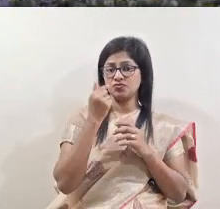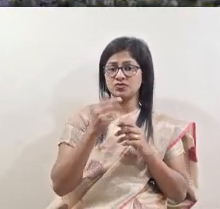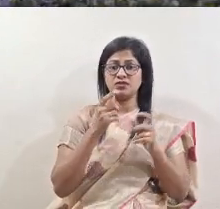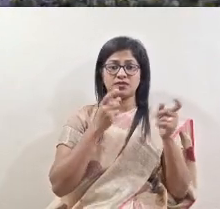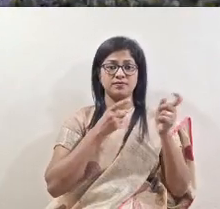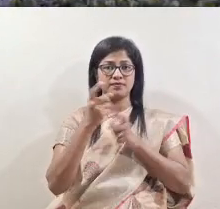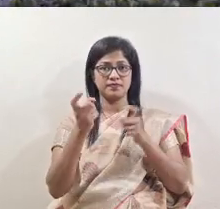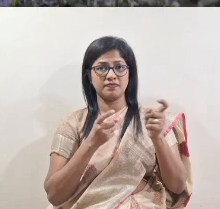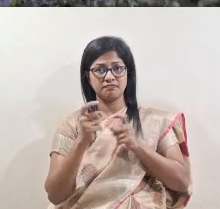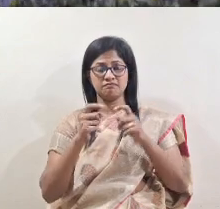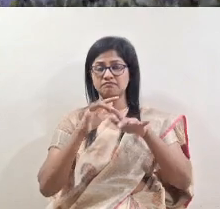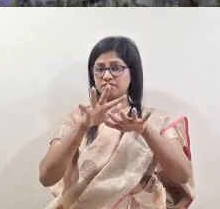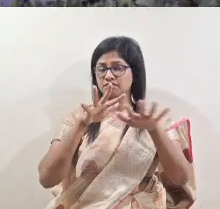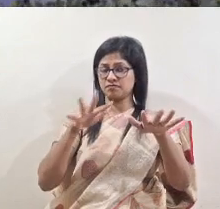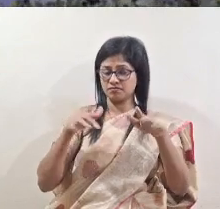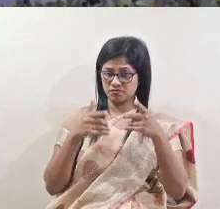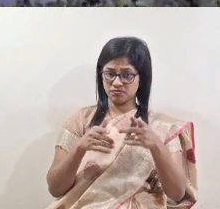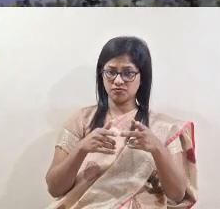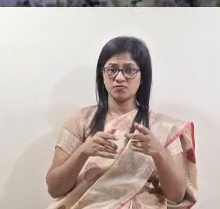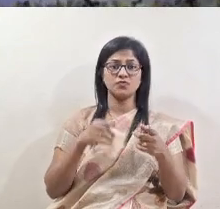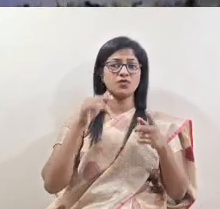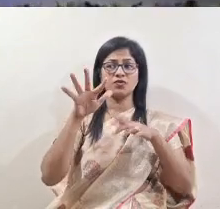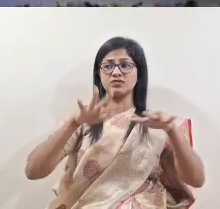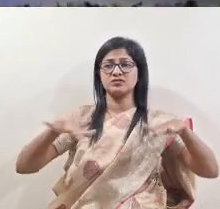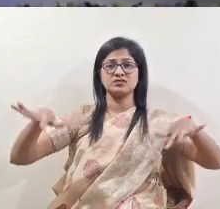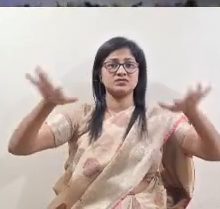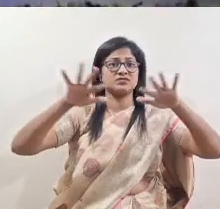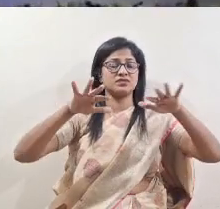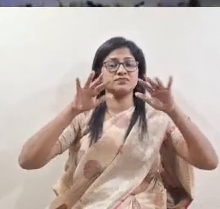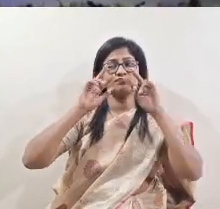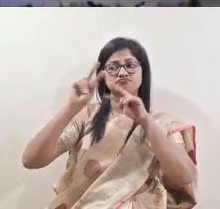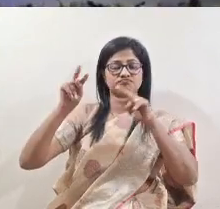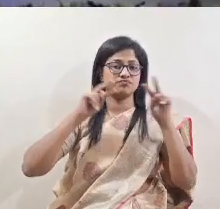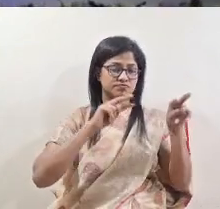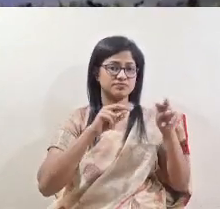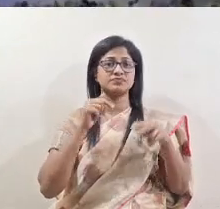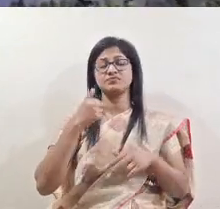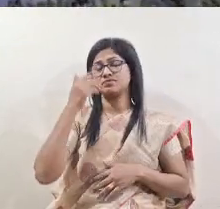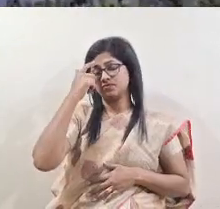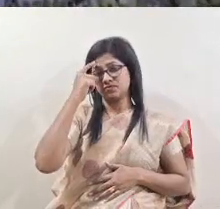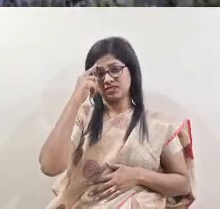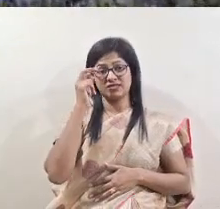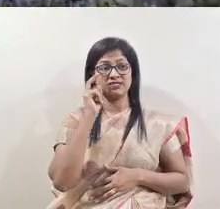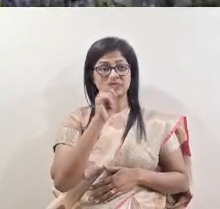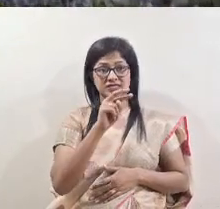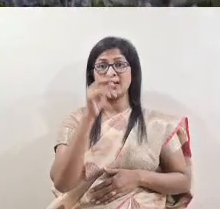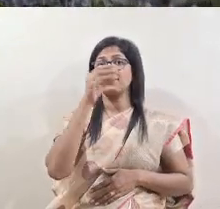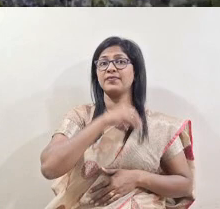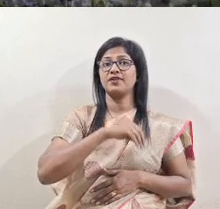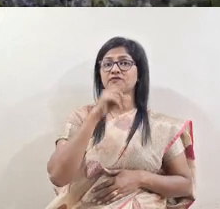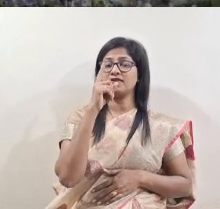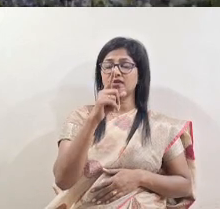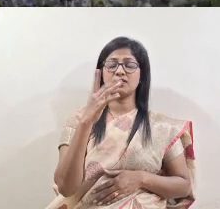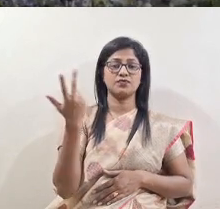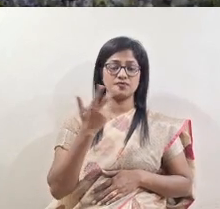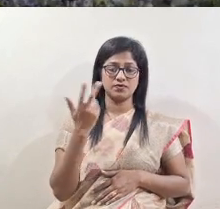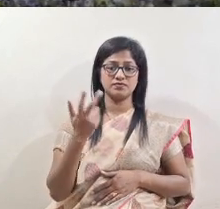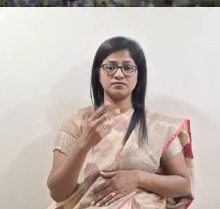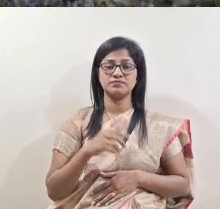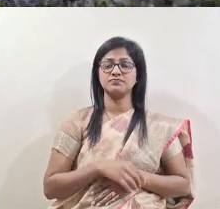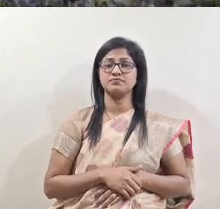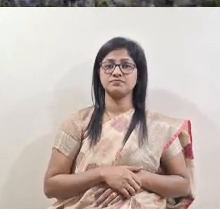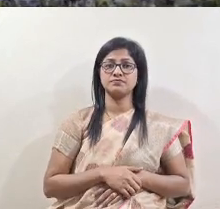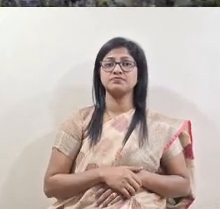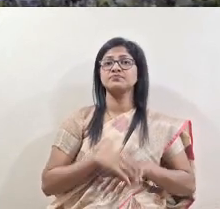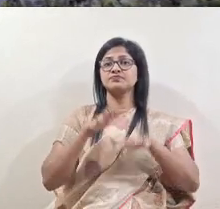its use in managing the crowd or the side attractions? Because I think one of the benefit I see is that you